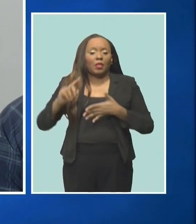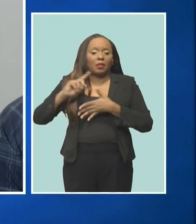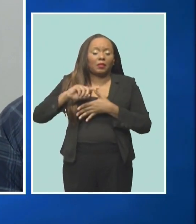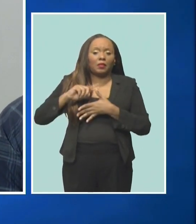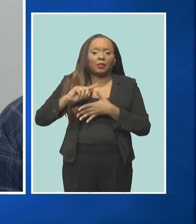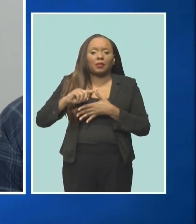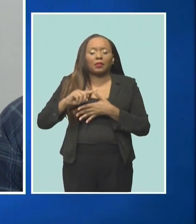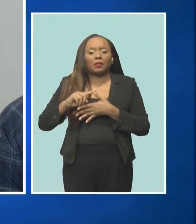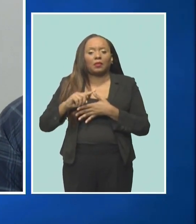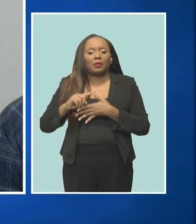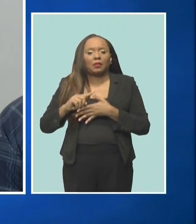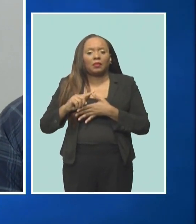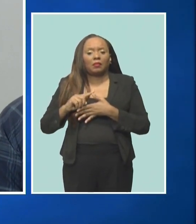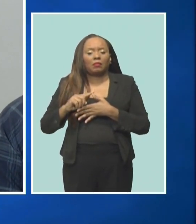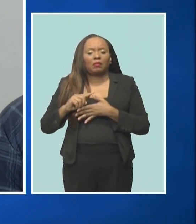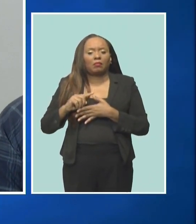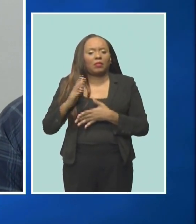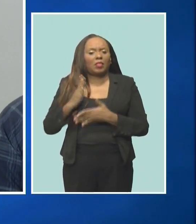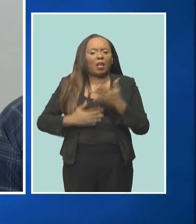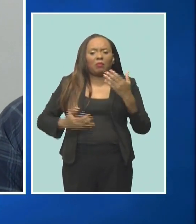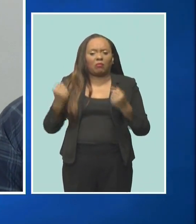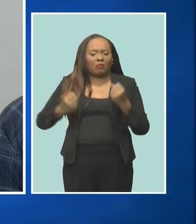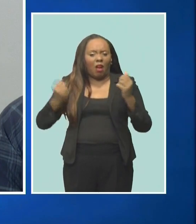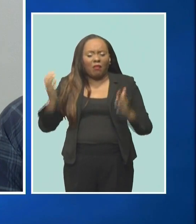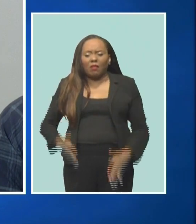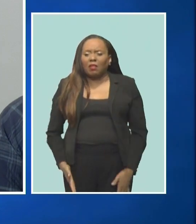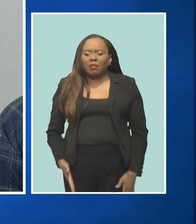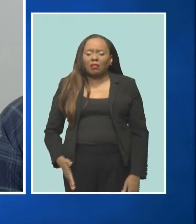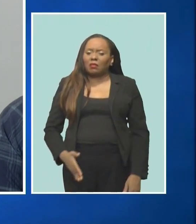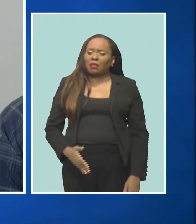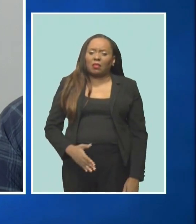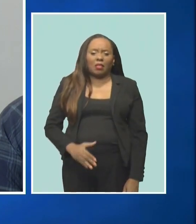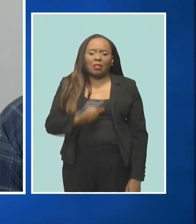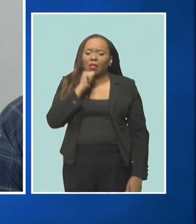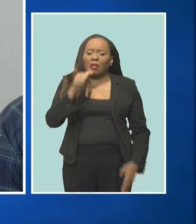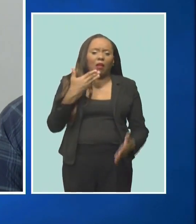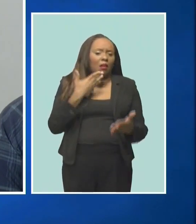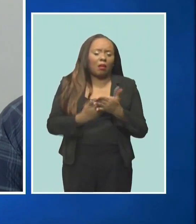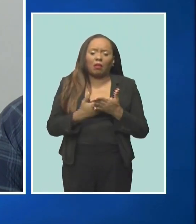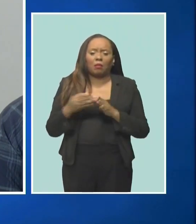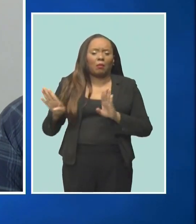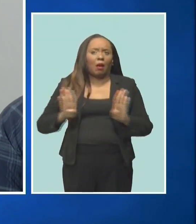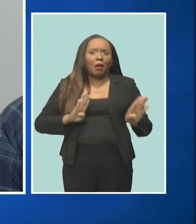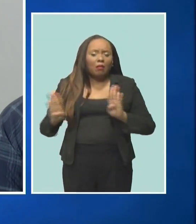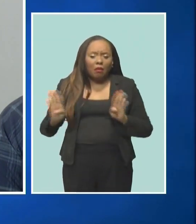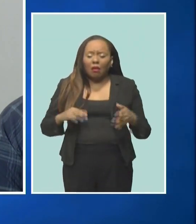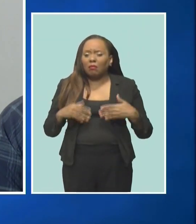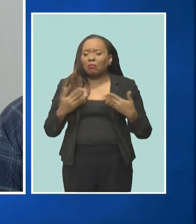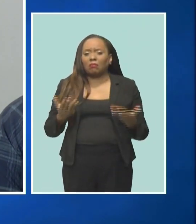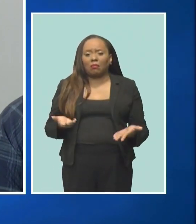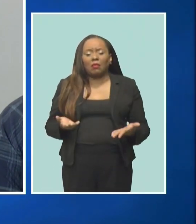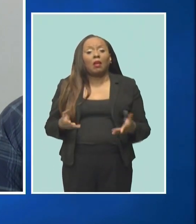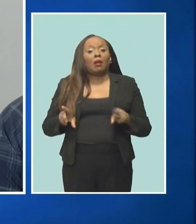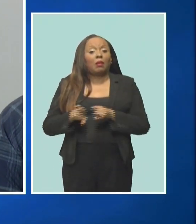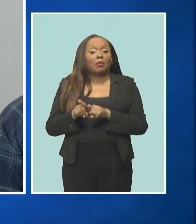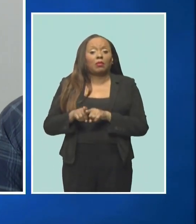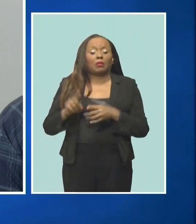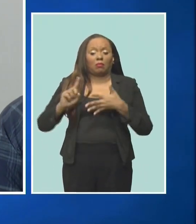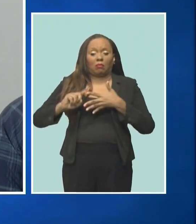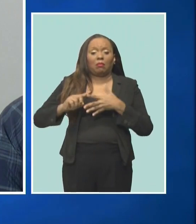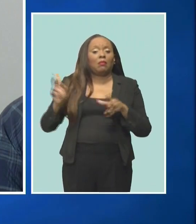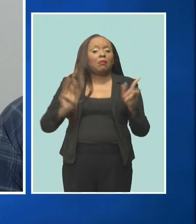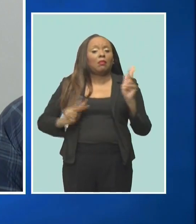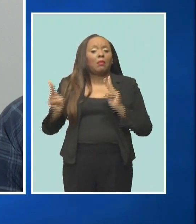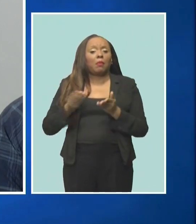because of the behavior of some of the operators and so on, people tend to want to buy vehicles, and we see